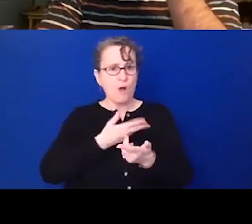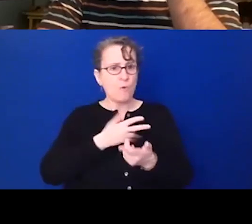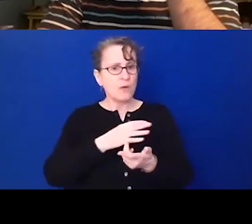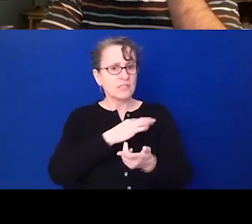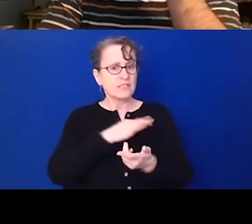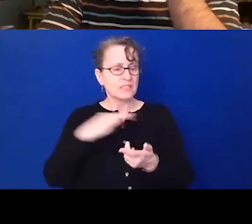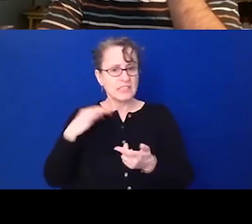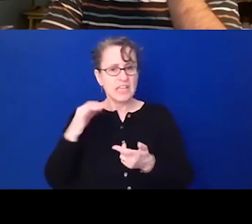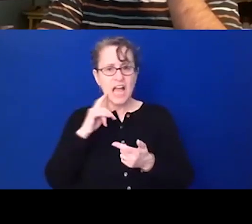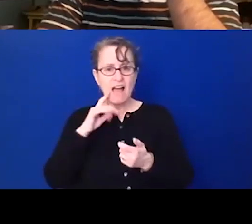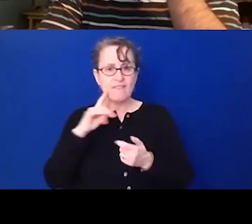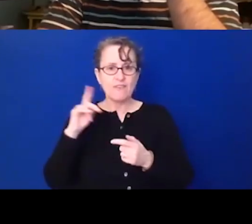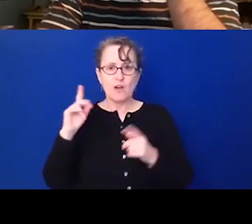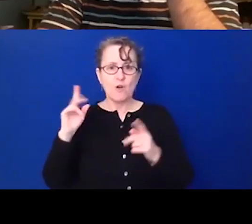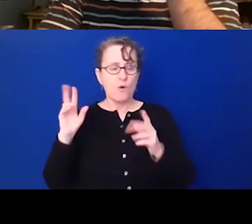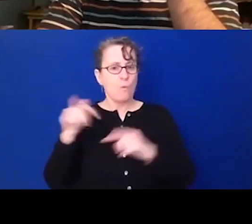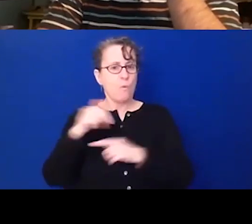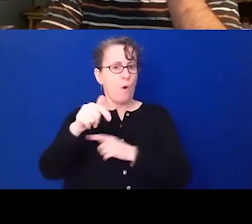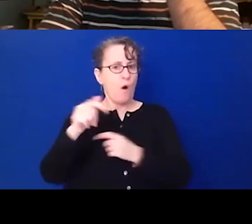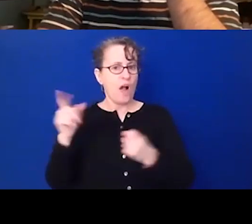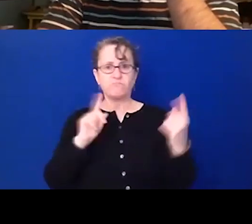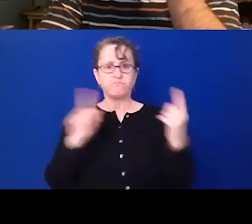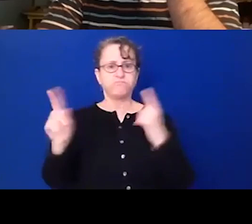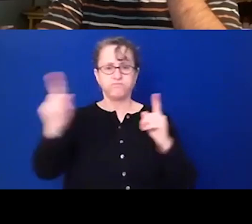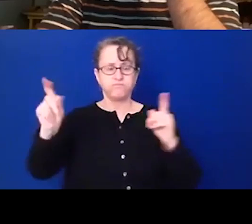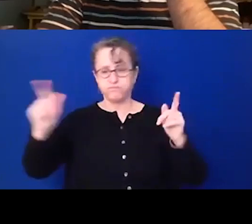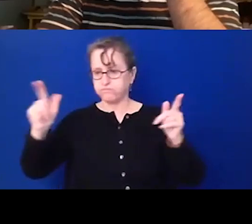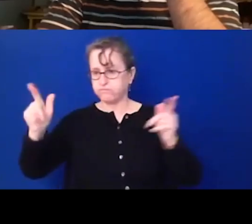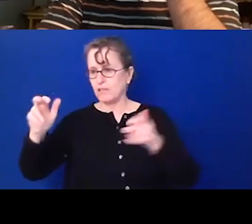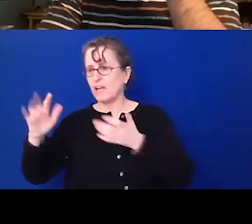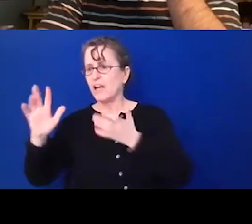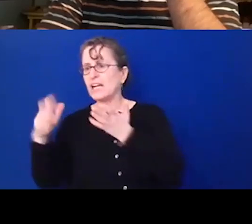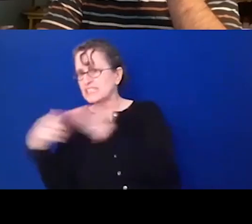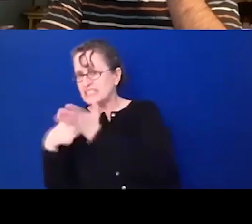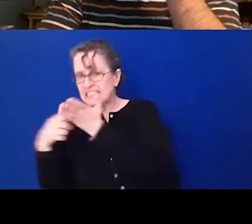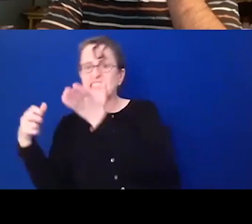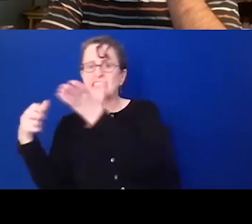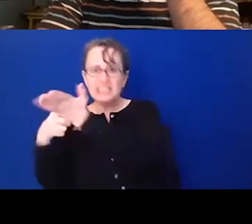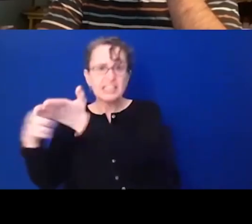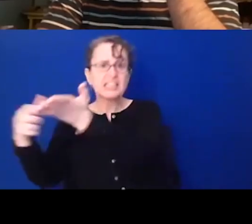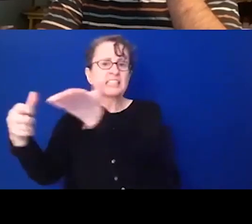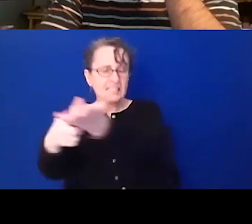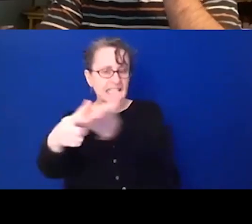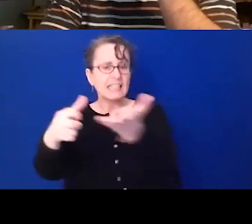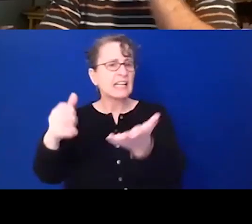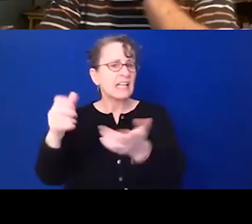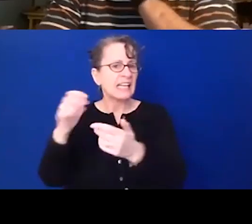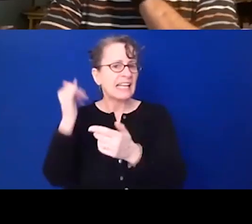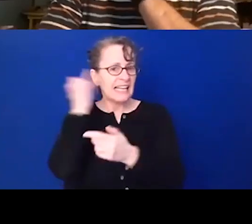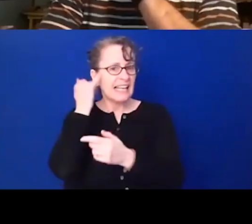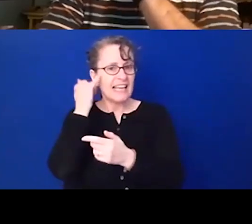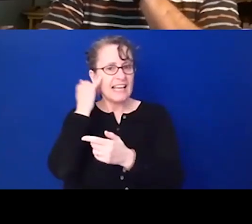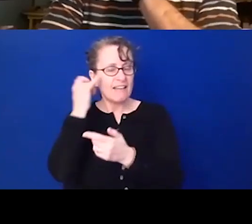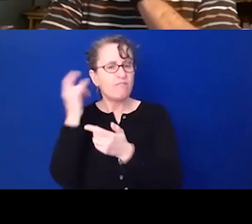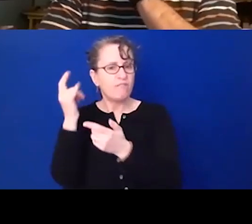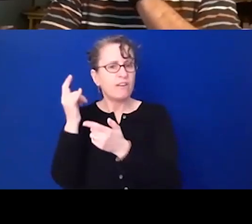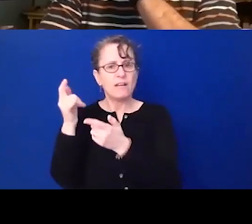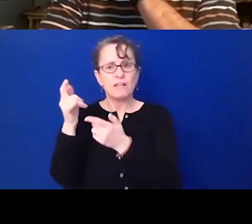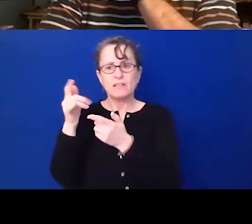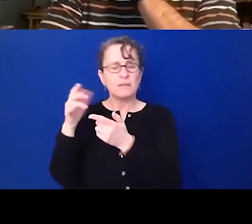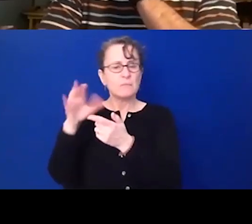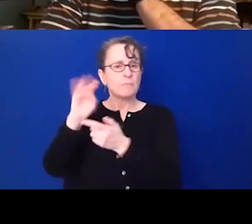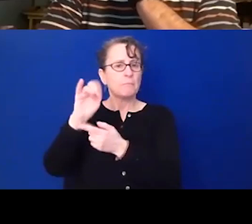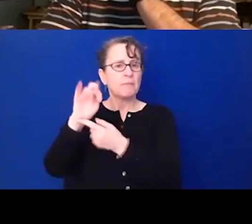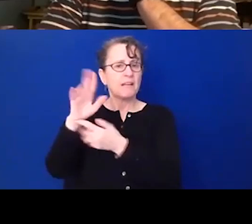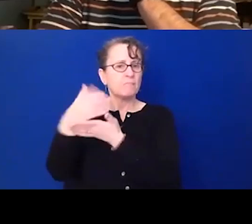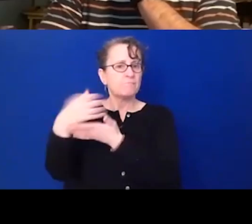enforcement operations so that the system would function properly and the higher demand spaces that were getting used would be able to be used the way they're